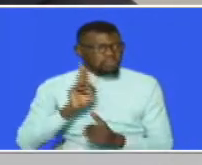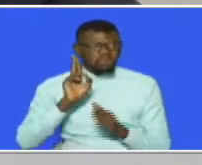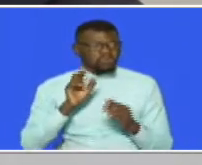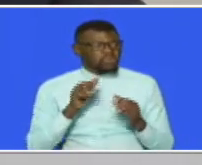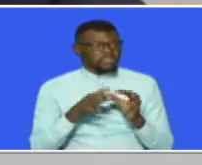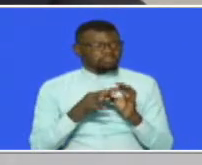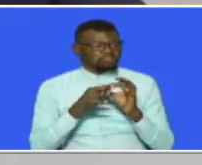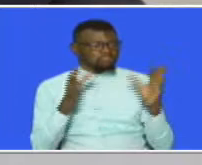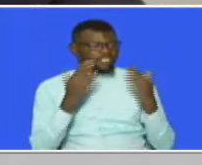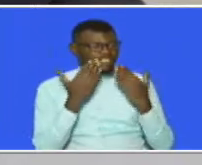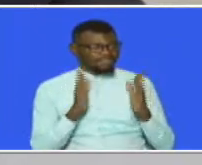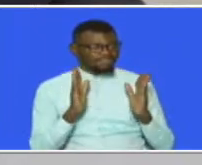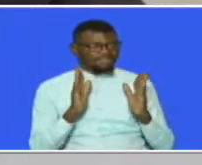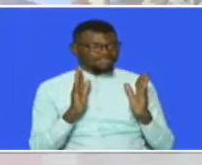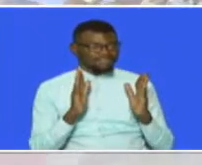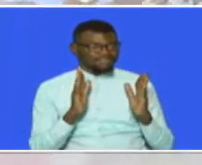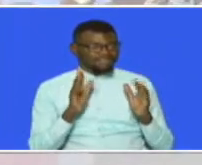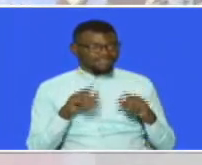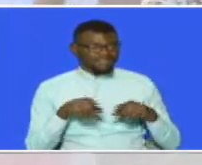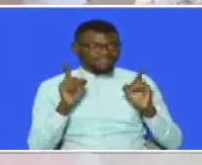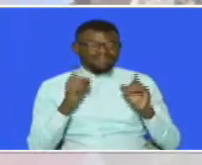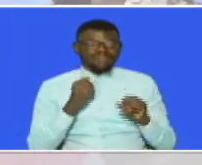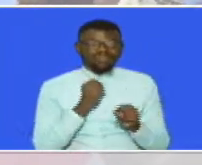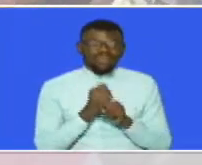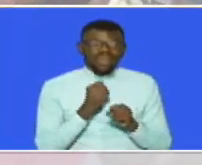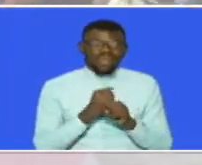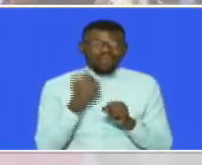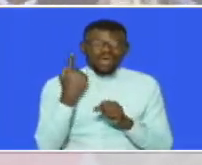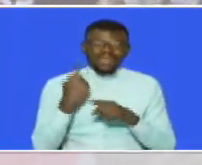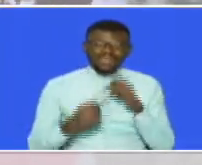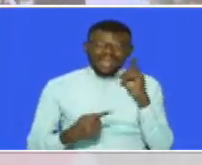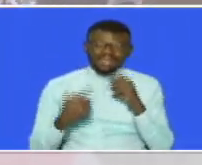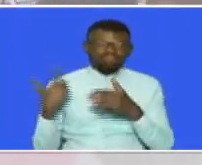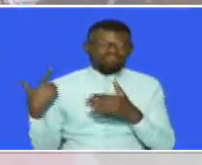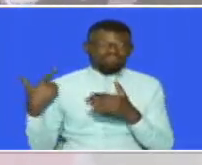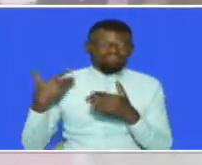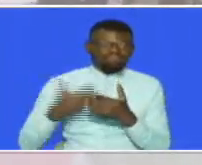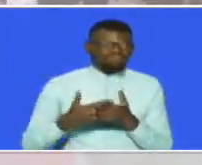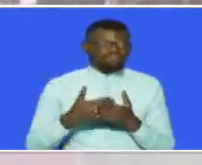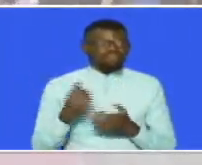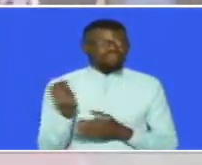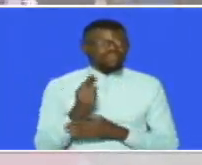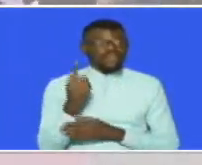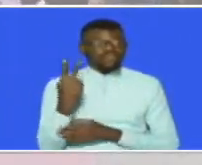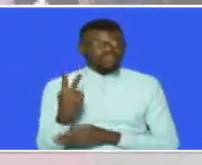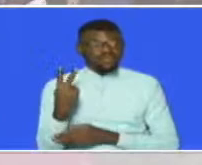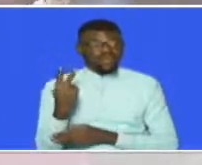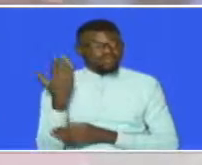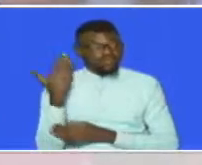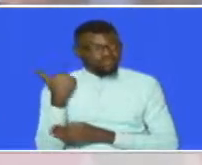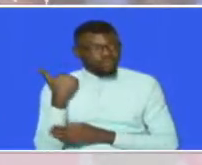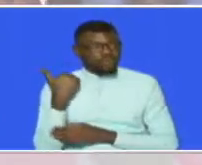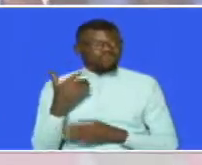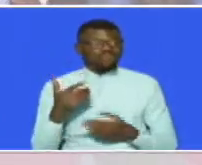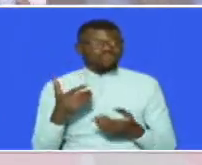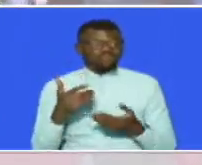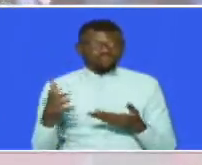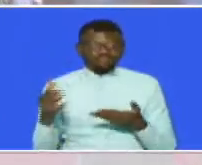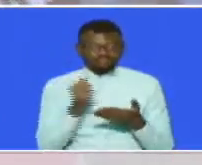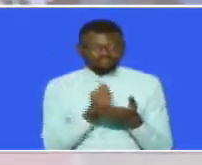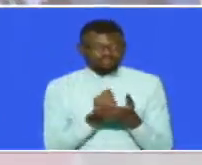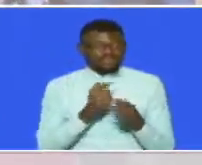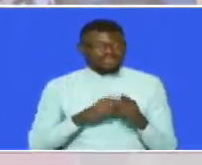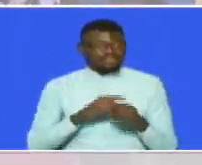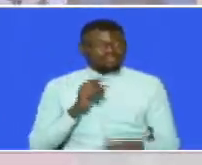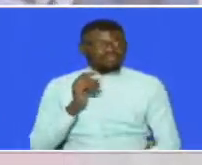Wamatangi has served in that position for slightly over 1 year, having been picked in February last year to replace Murang'a Senator Irungu Kang'ata,